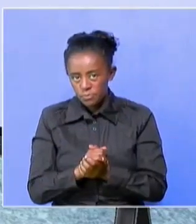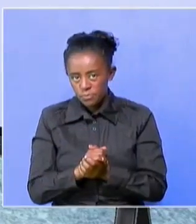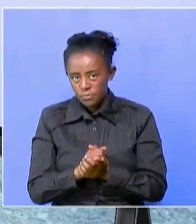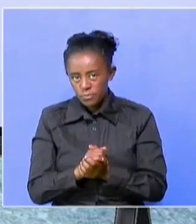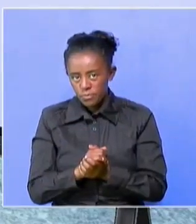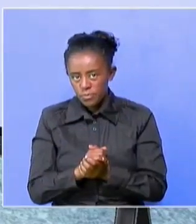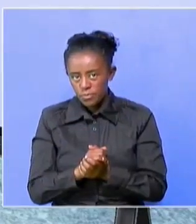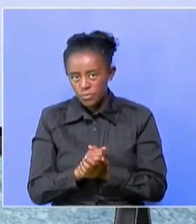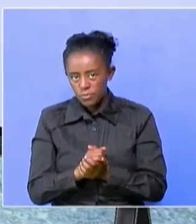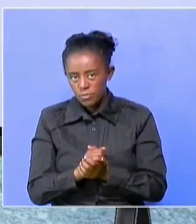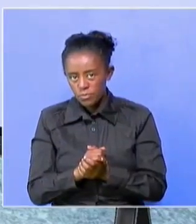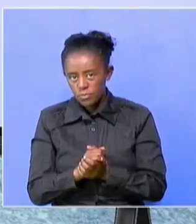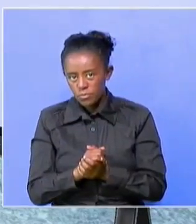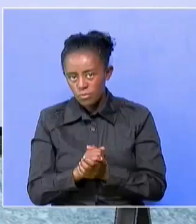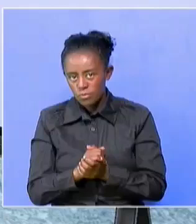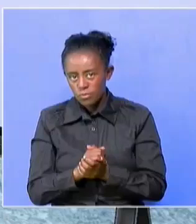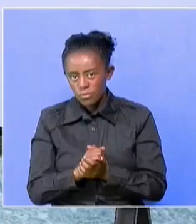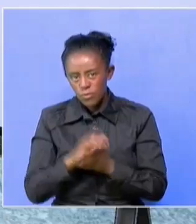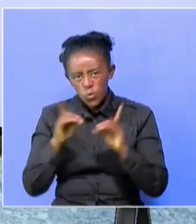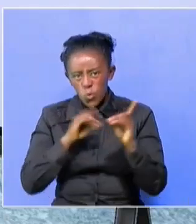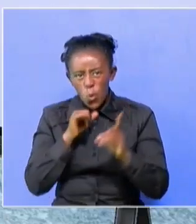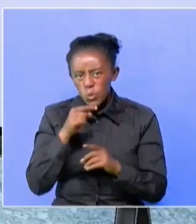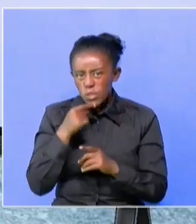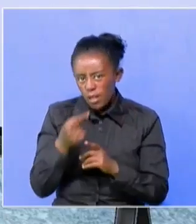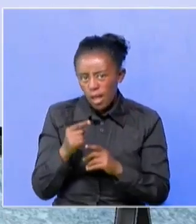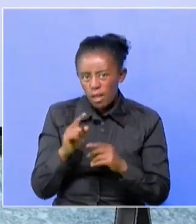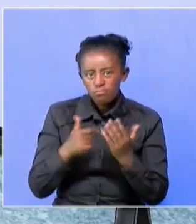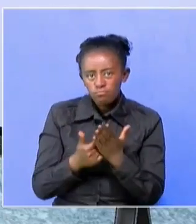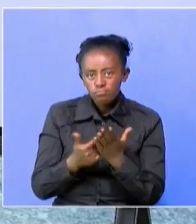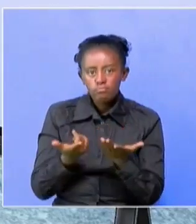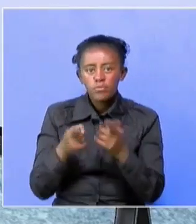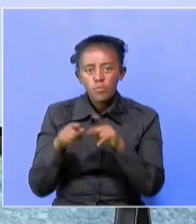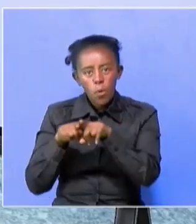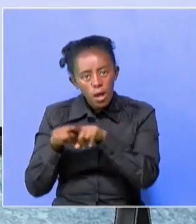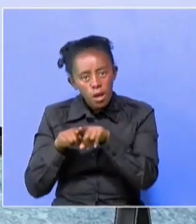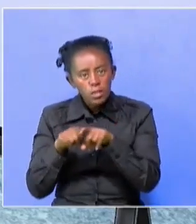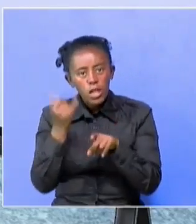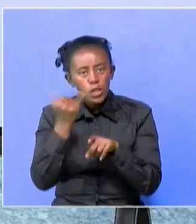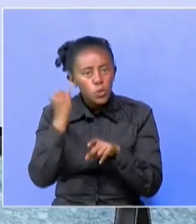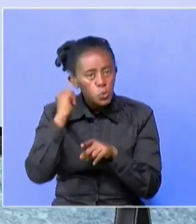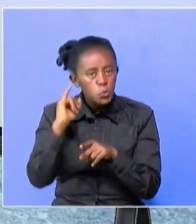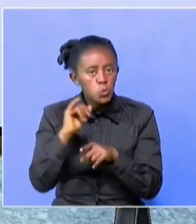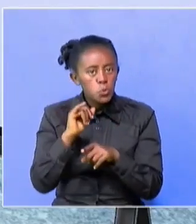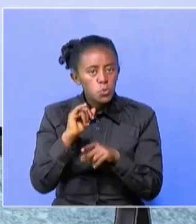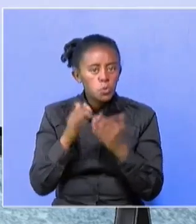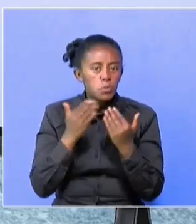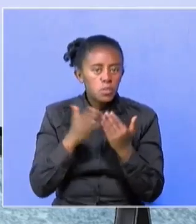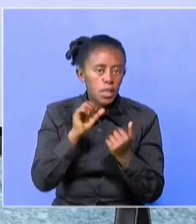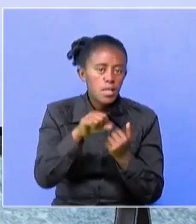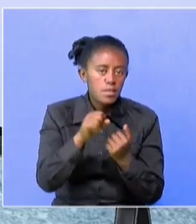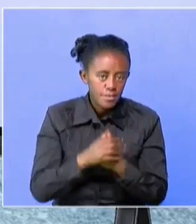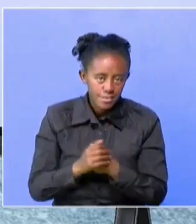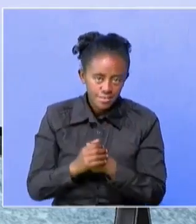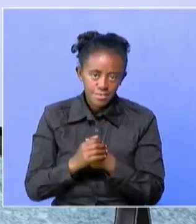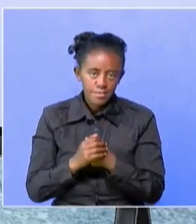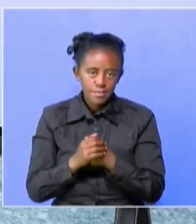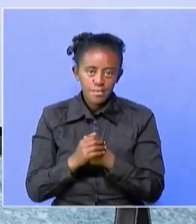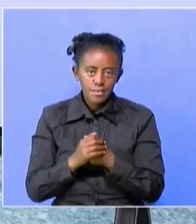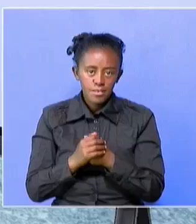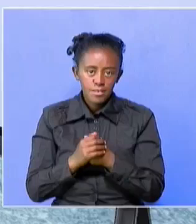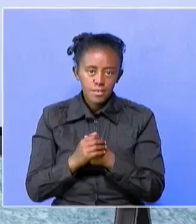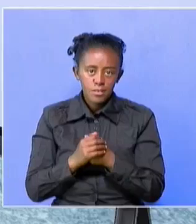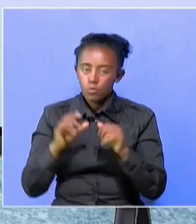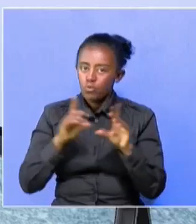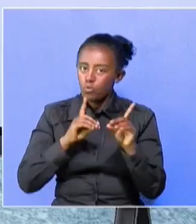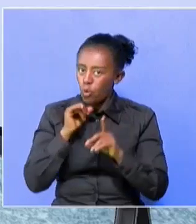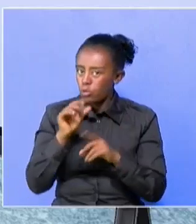people, while you are agreeing about any issue, simply don't say yes. Don't say